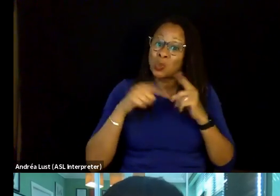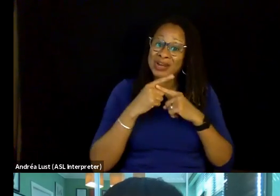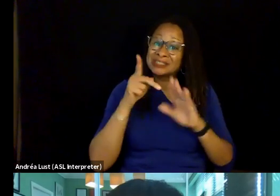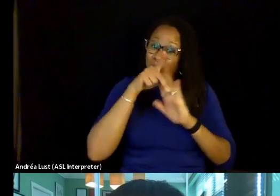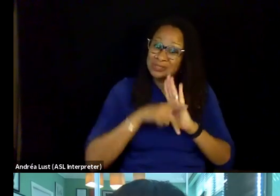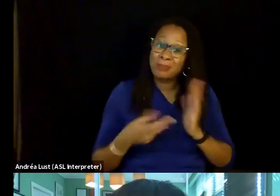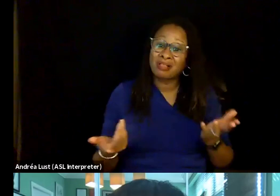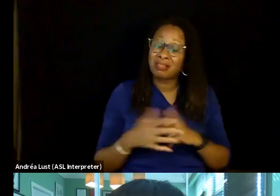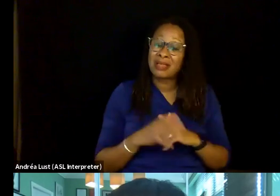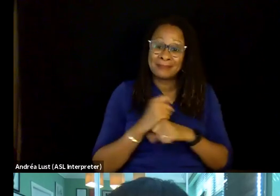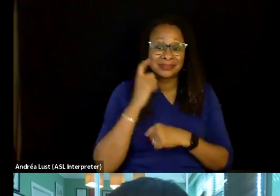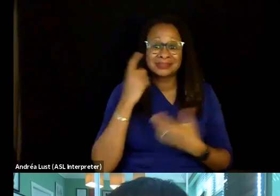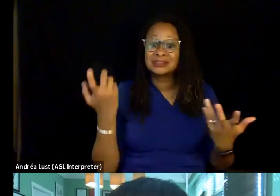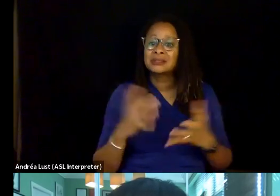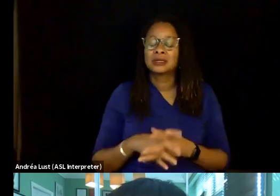that one,